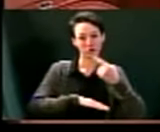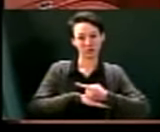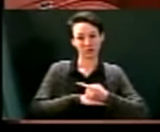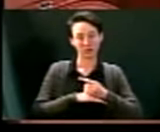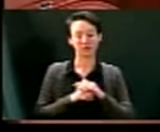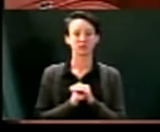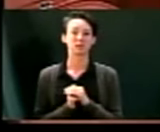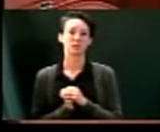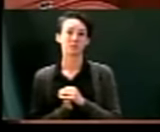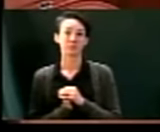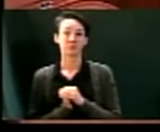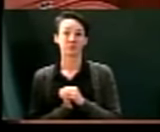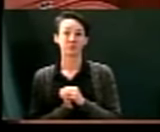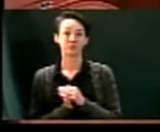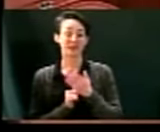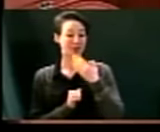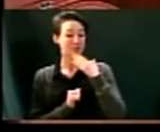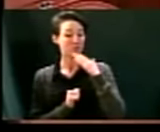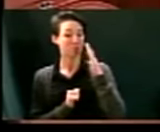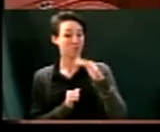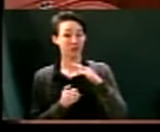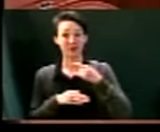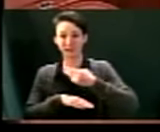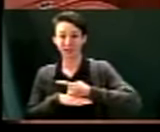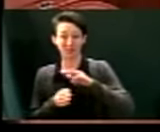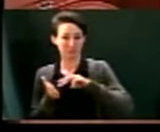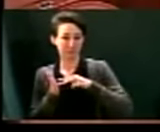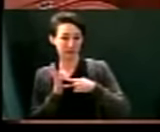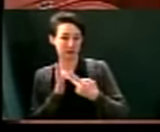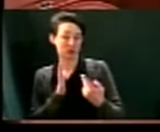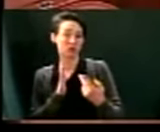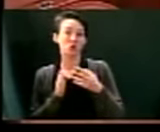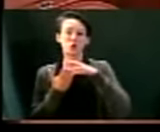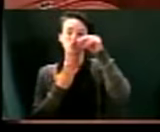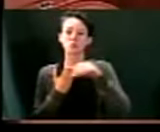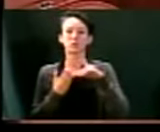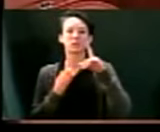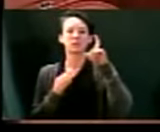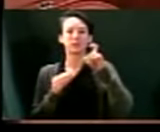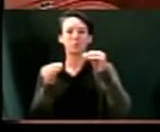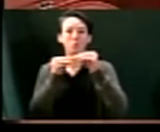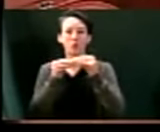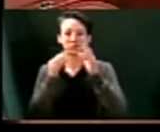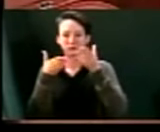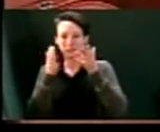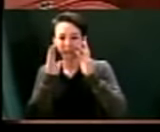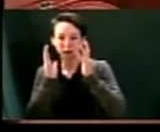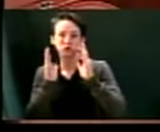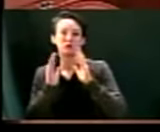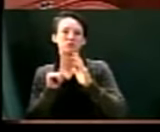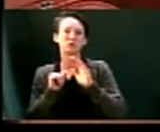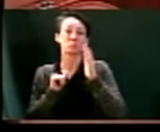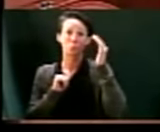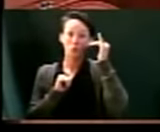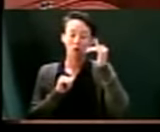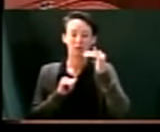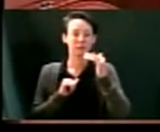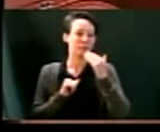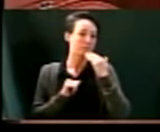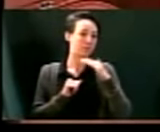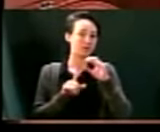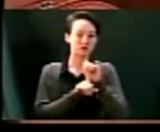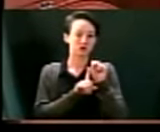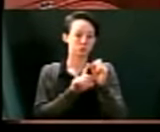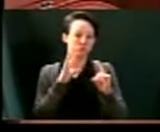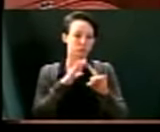her. A bad day could be when students need a little extra attention because some bad circumstance